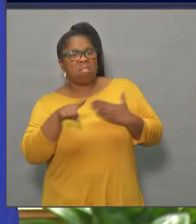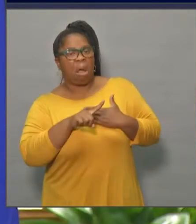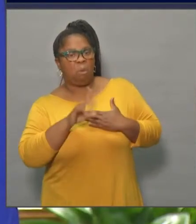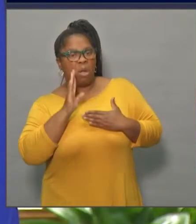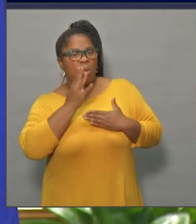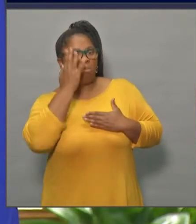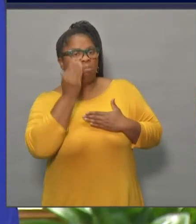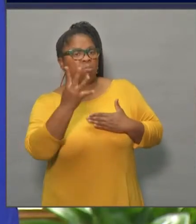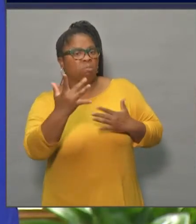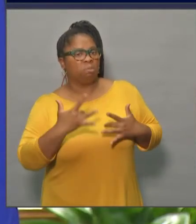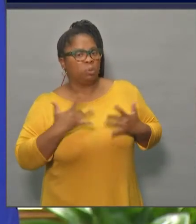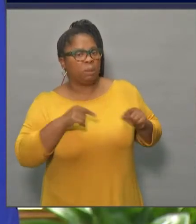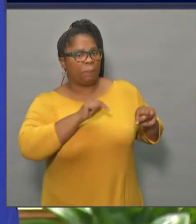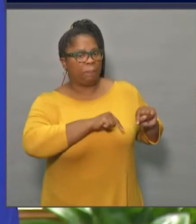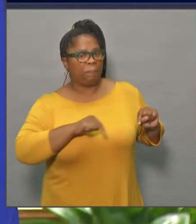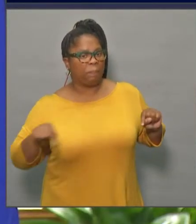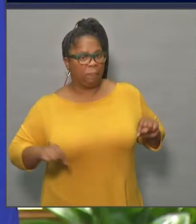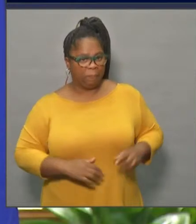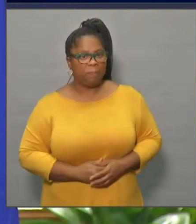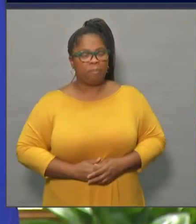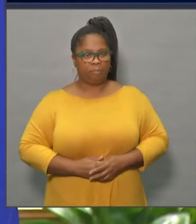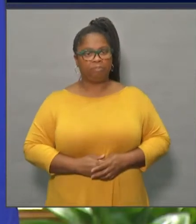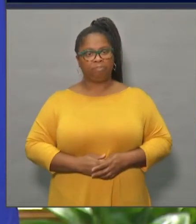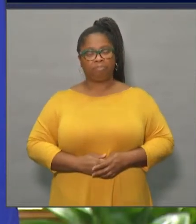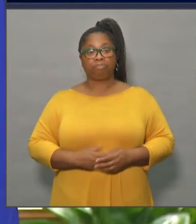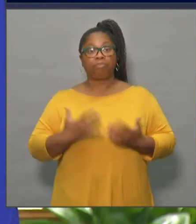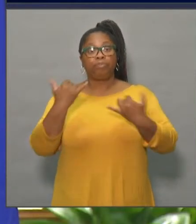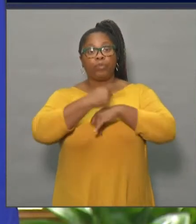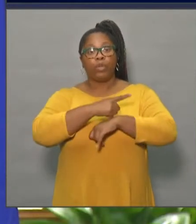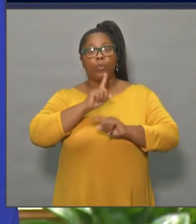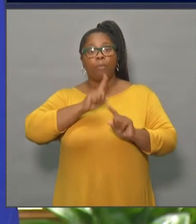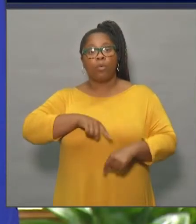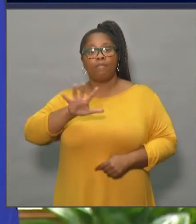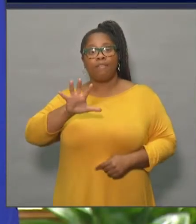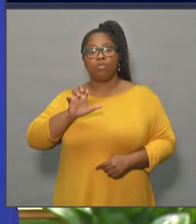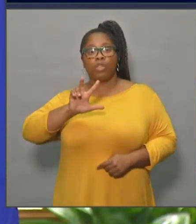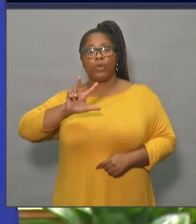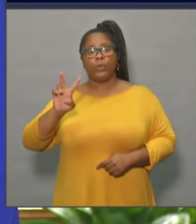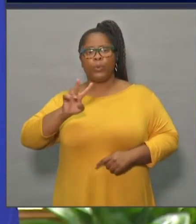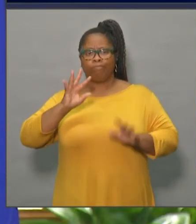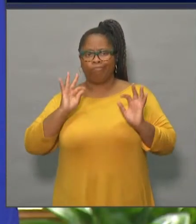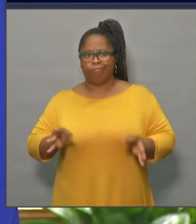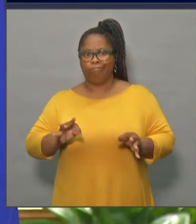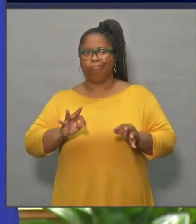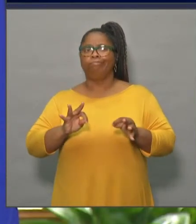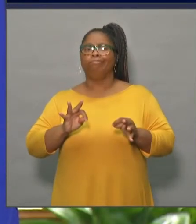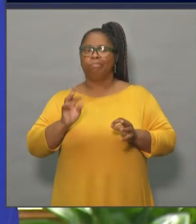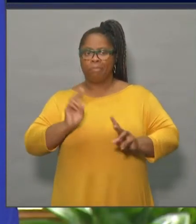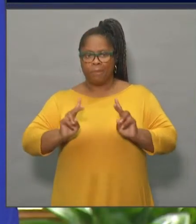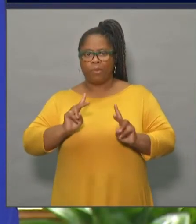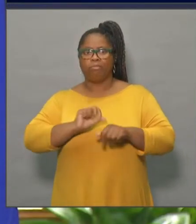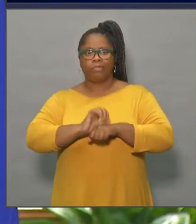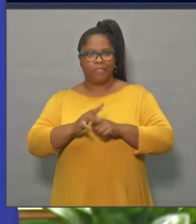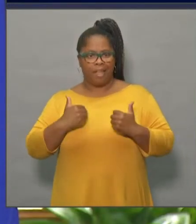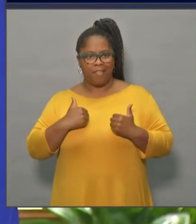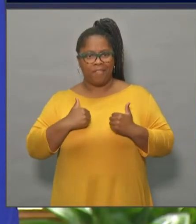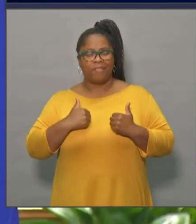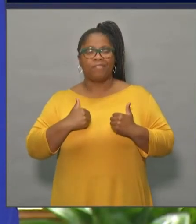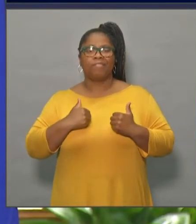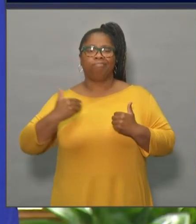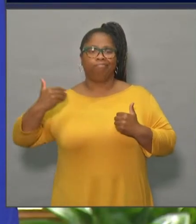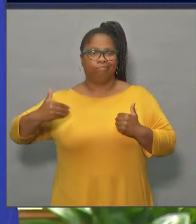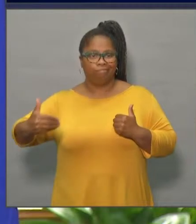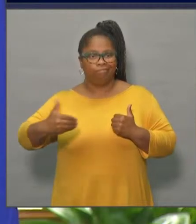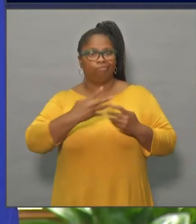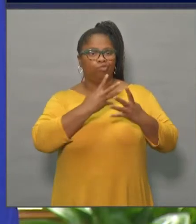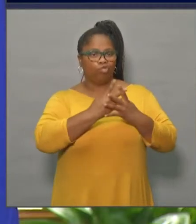week. We're also reporting today 532 confirmed cases at some point in the jail facilities.